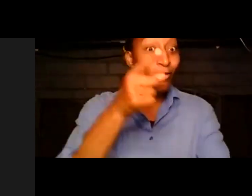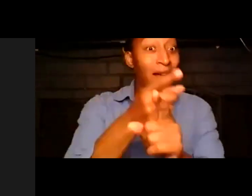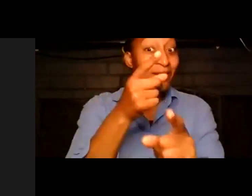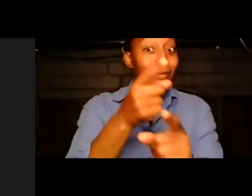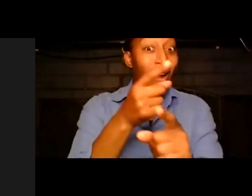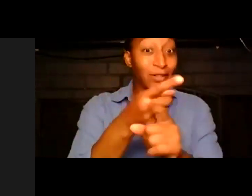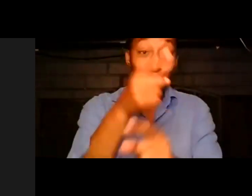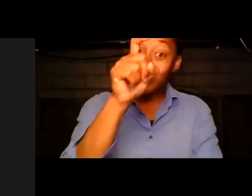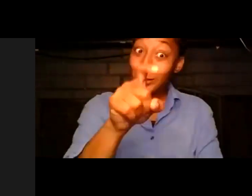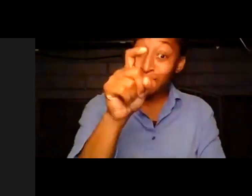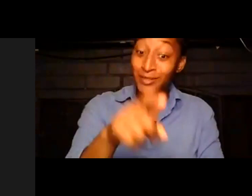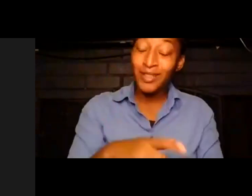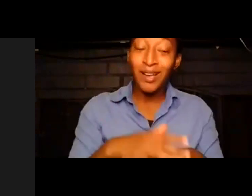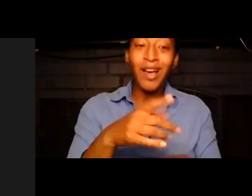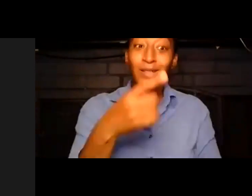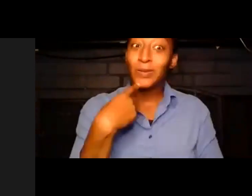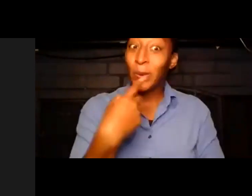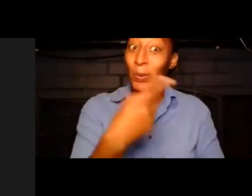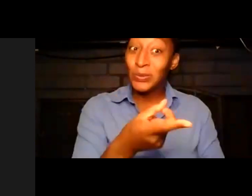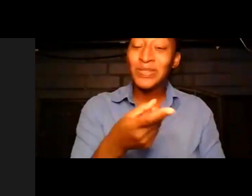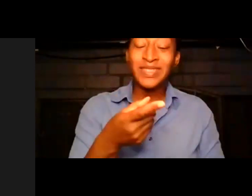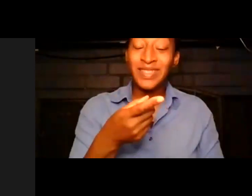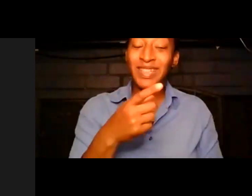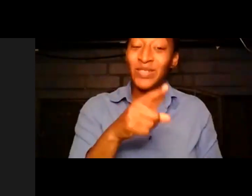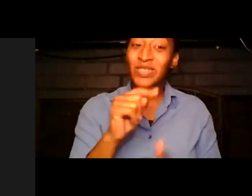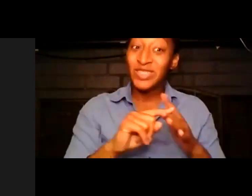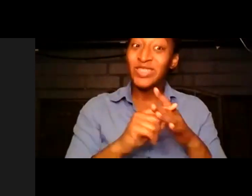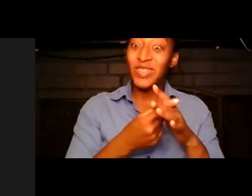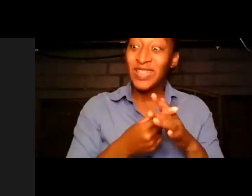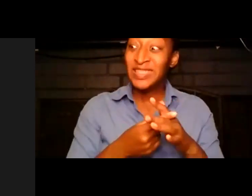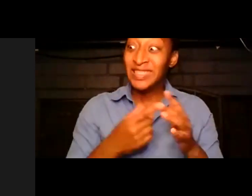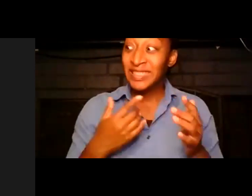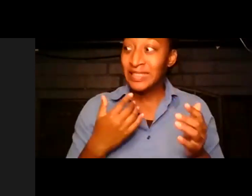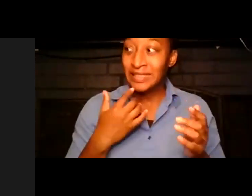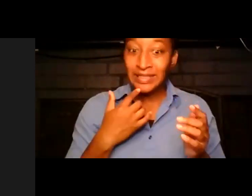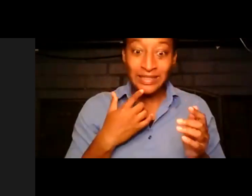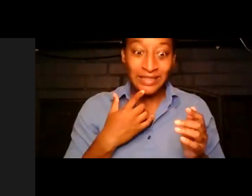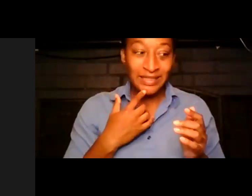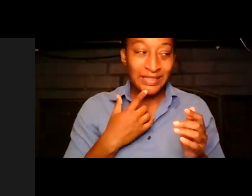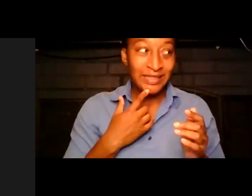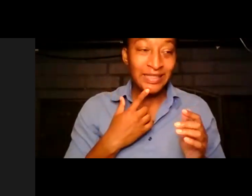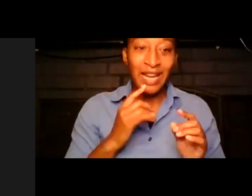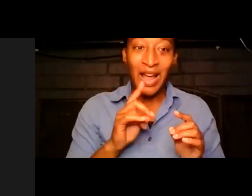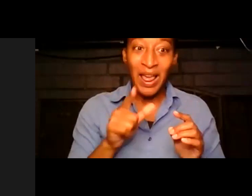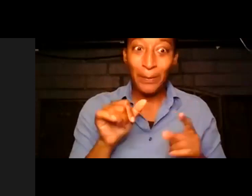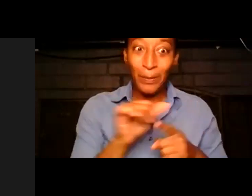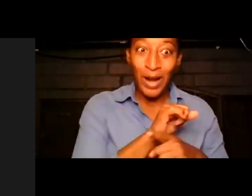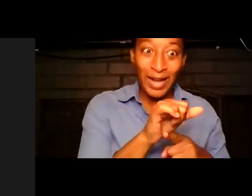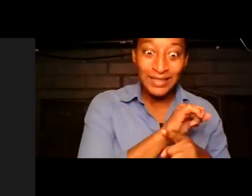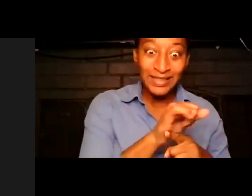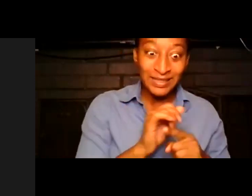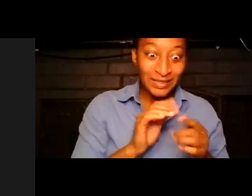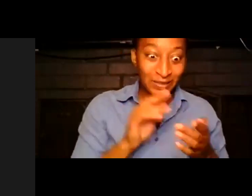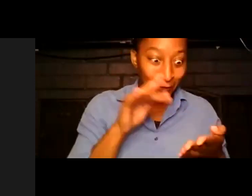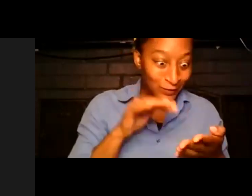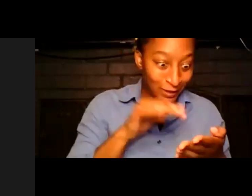like I told you before, we're starting to get into the area now where You know, that practice and that diligence about reading,